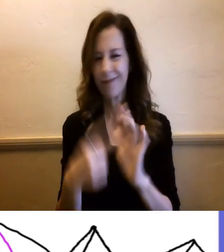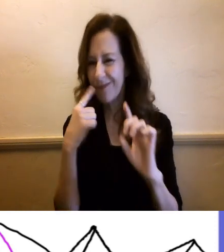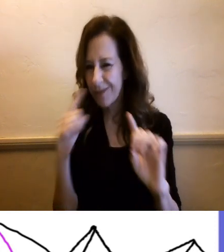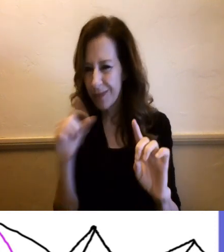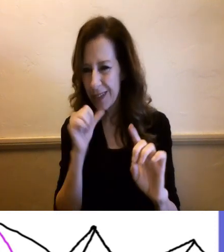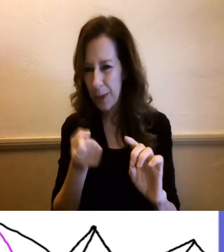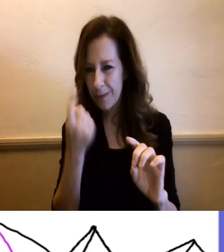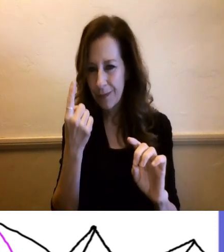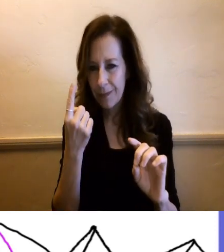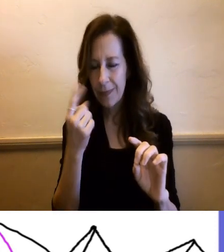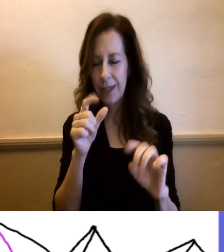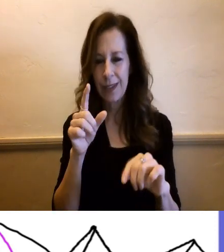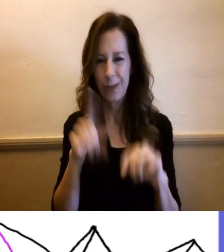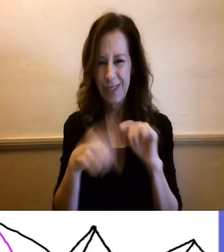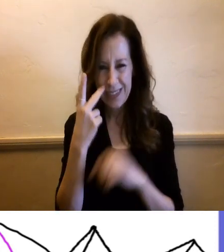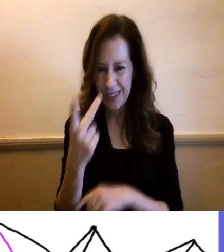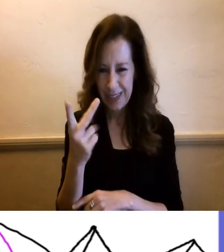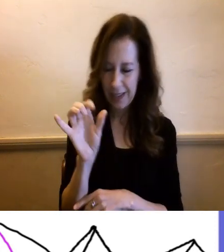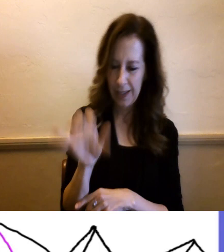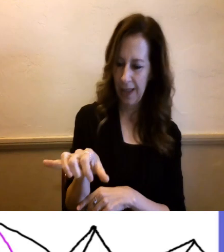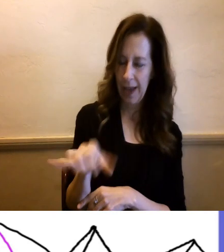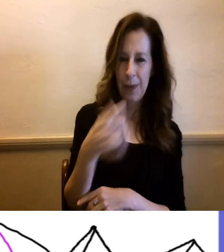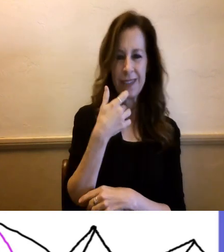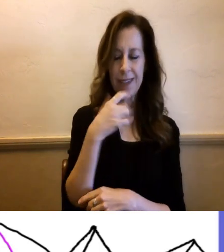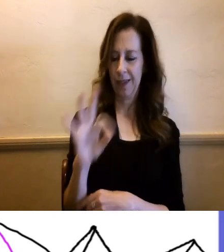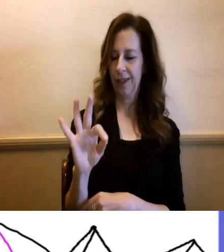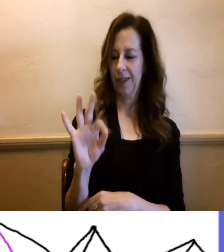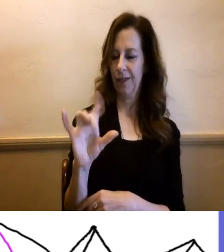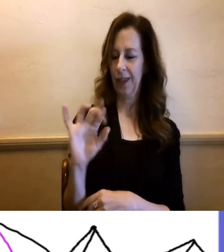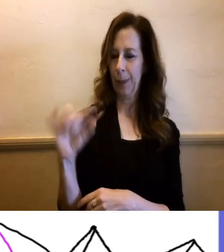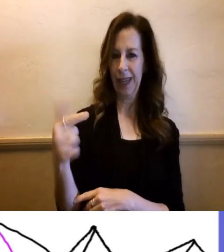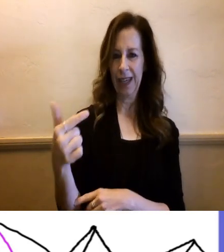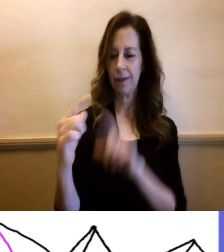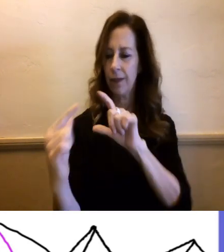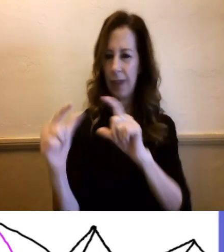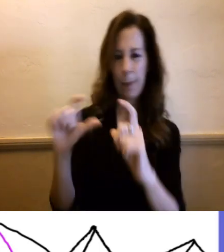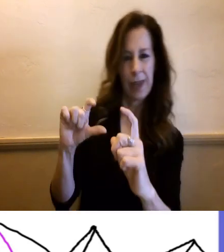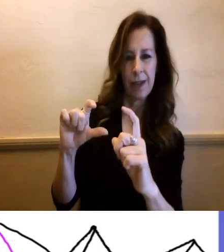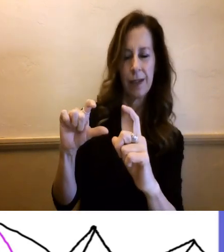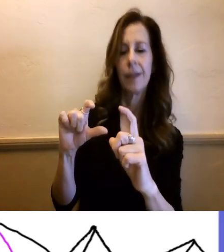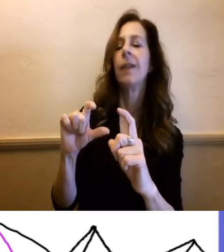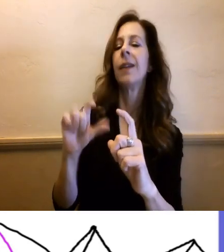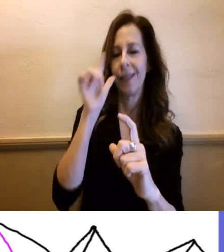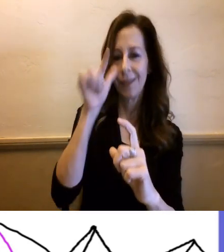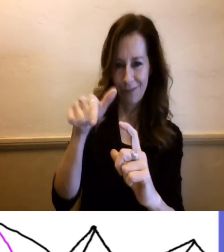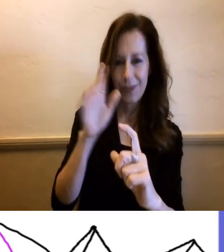if it's not working, and you still have no idea what I'm talking about when I'm saying flipping, don't worry about it, right? It will happen. Don't